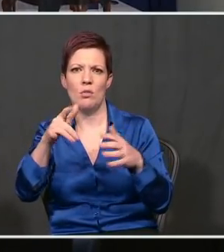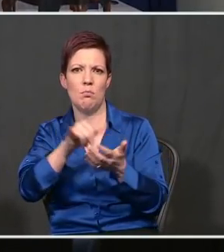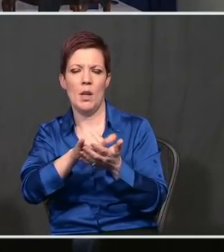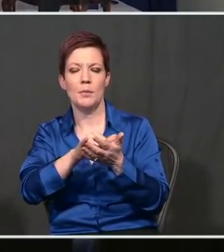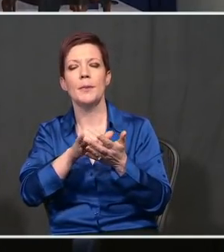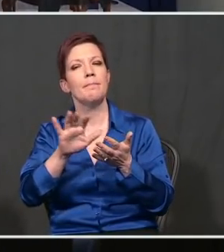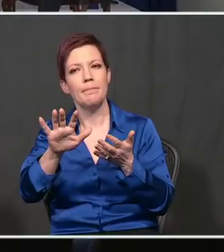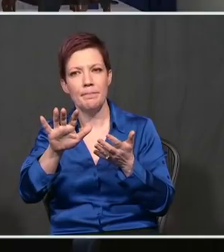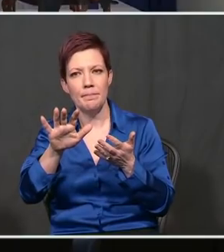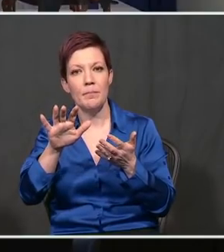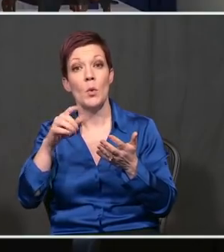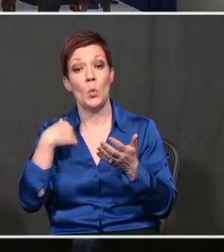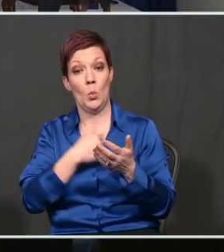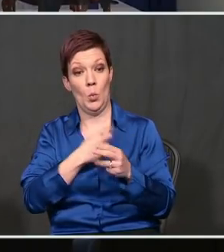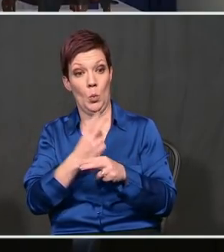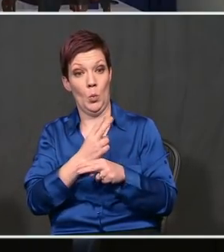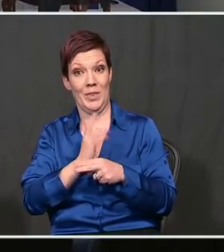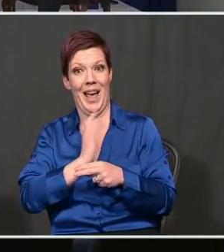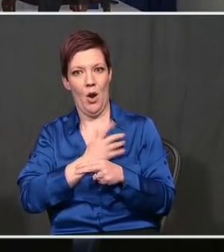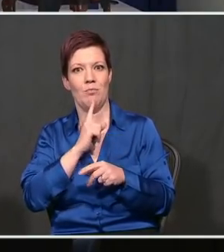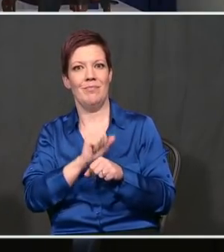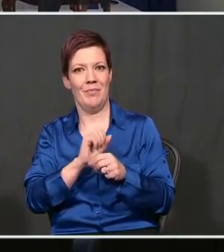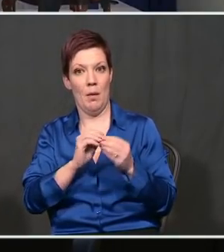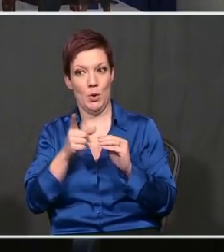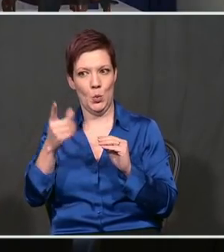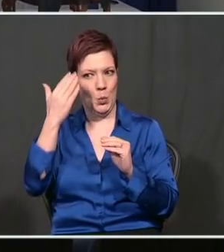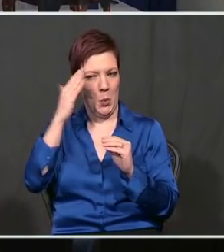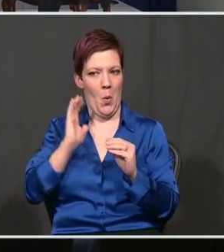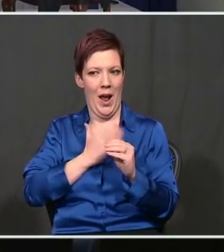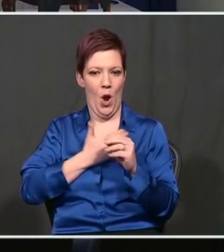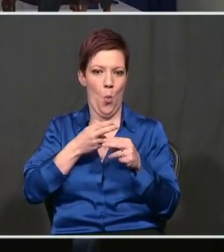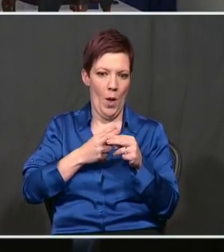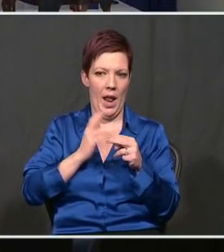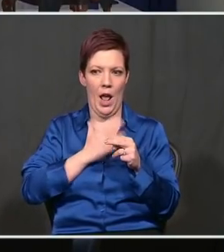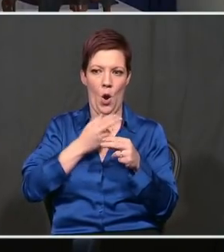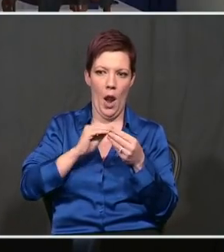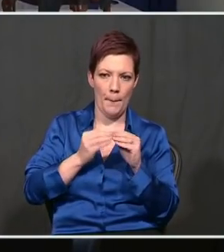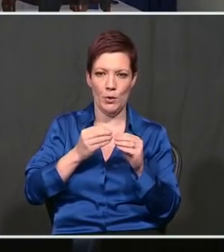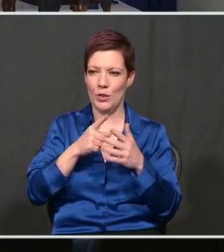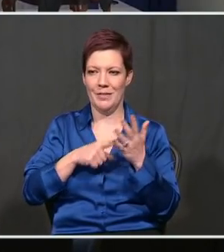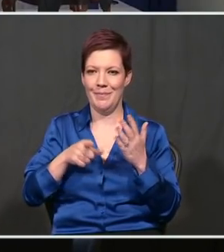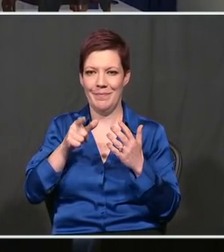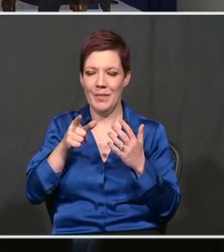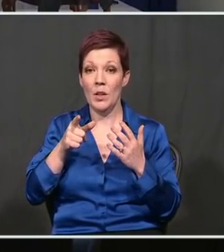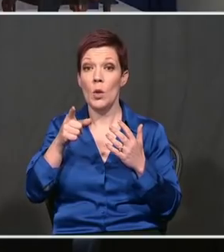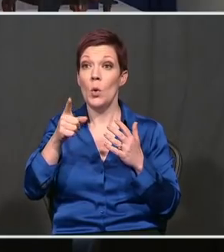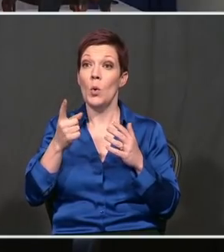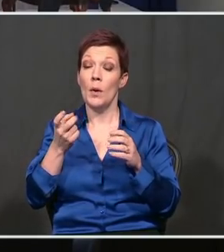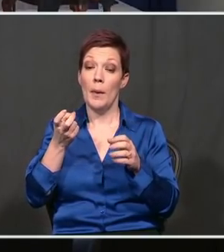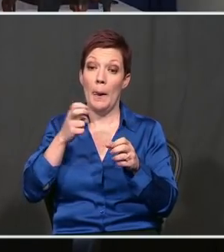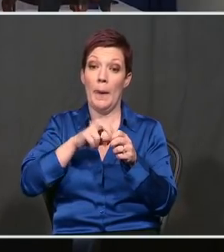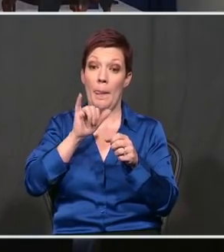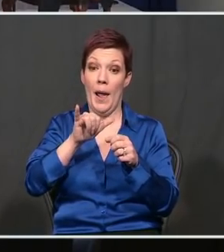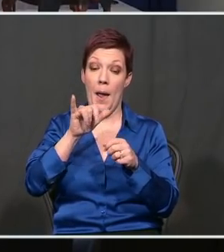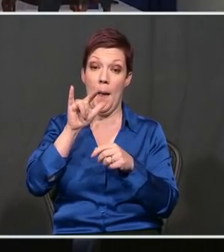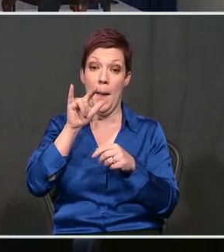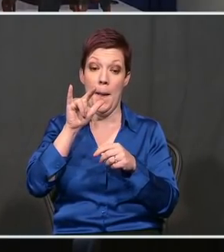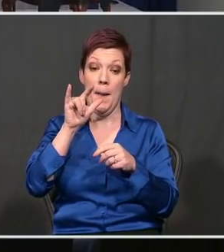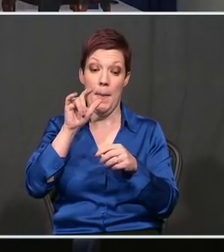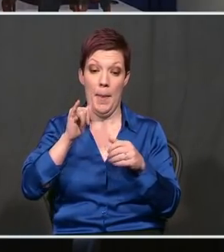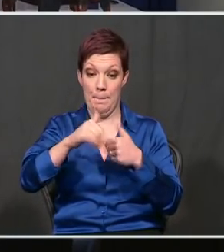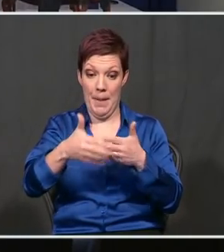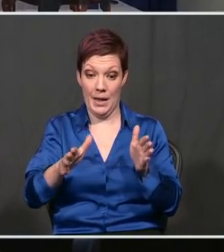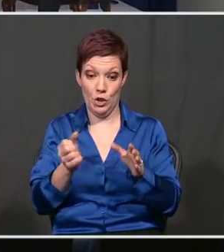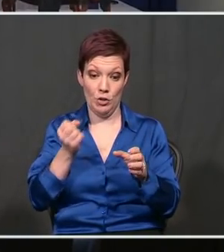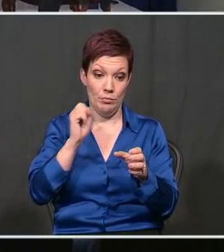vaccines using just our network in a couple of weeks, because you don't fly an airplane just once, right? You fly it multiple times. So